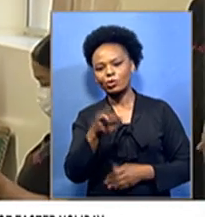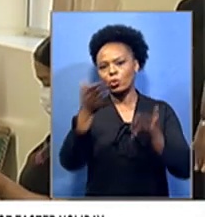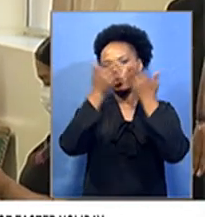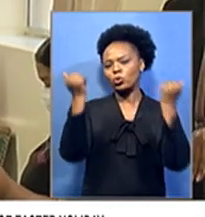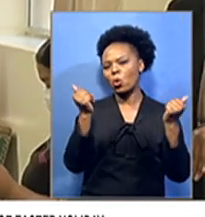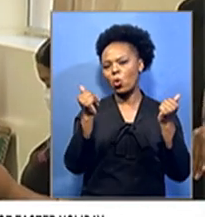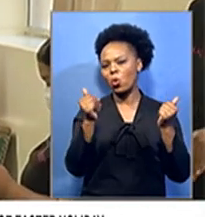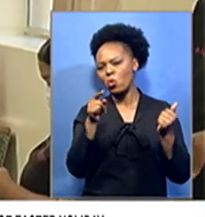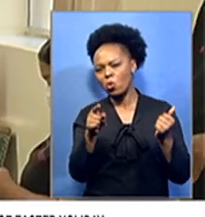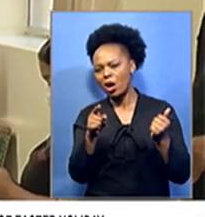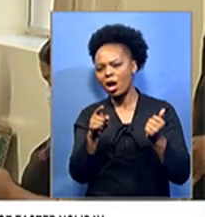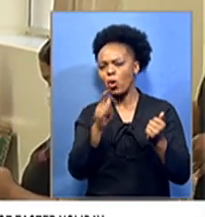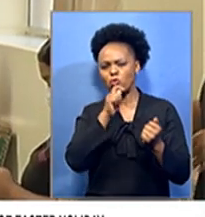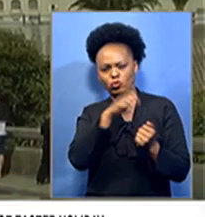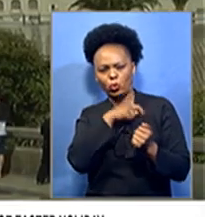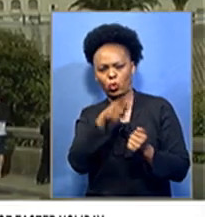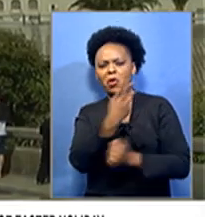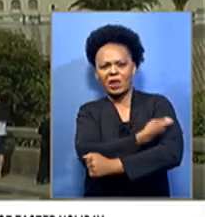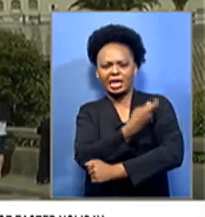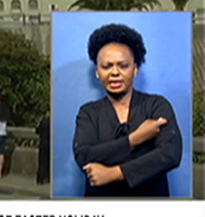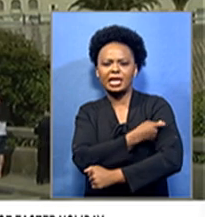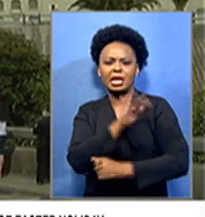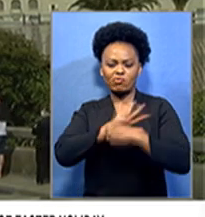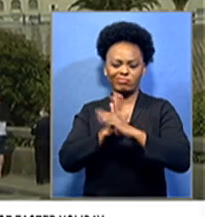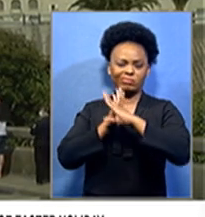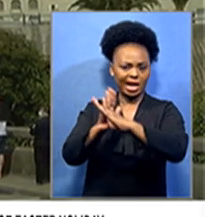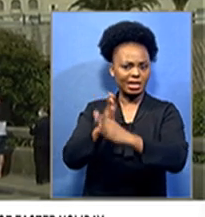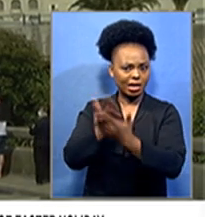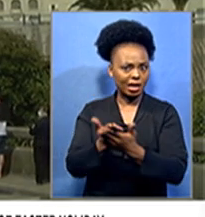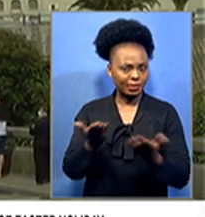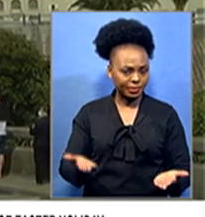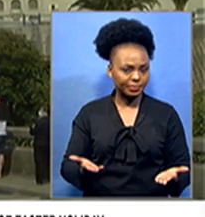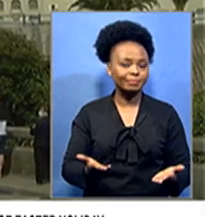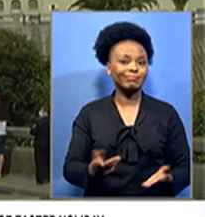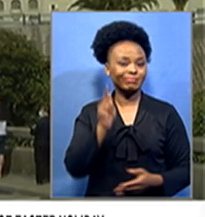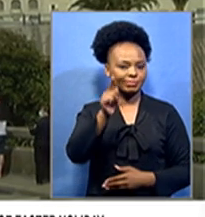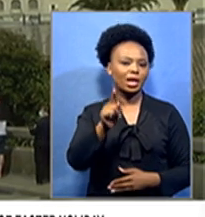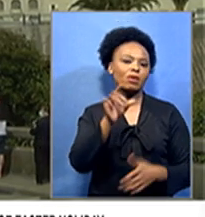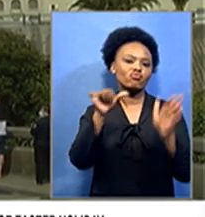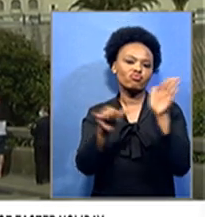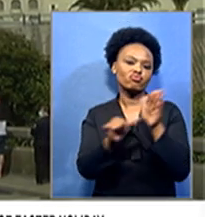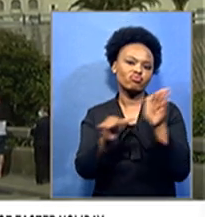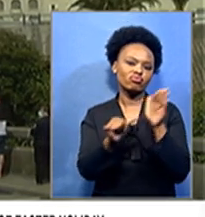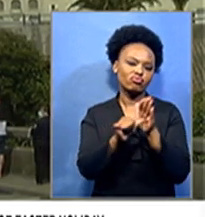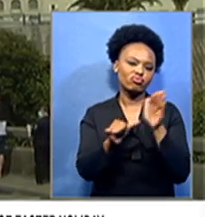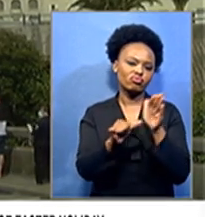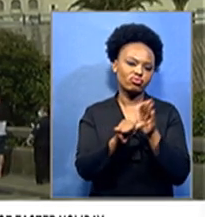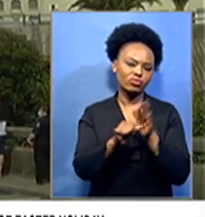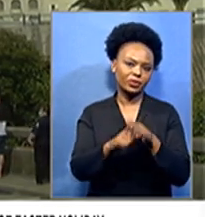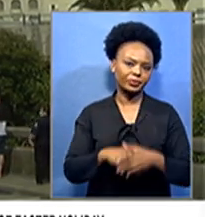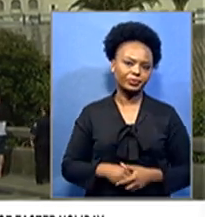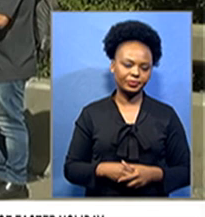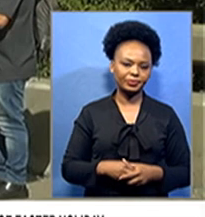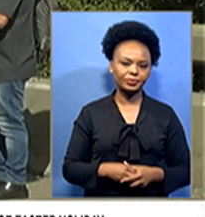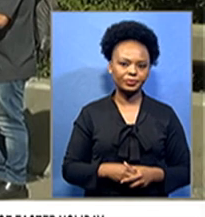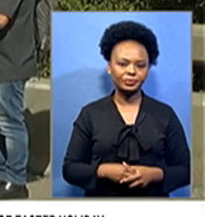only they'll have to be vaccinated on the basis that whatever they were injected with could have been placebo, could have been a proper